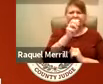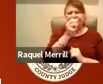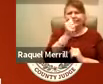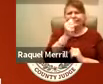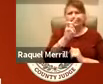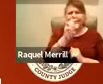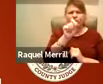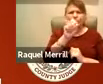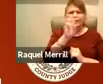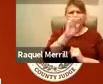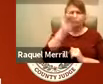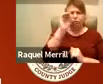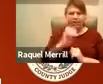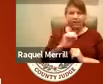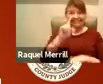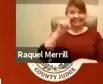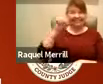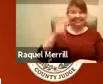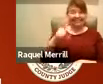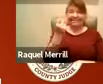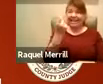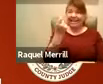16.6%. Texas is at